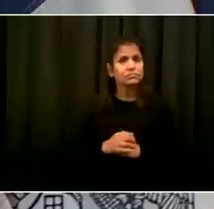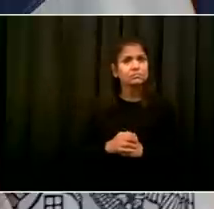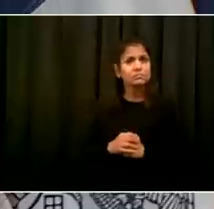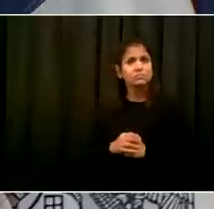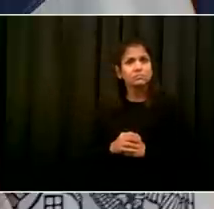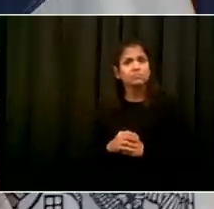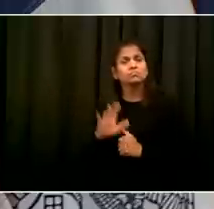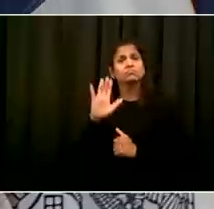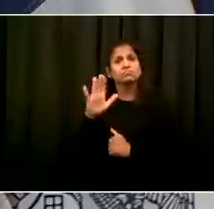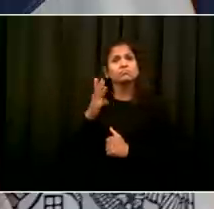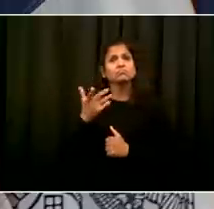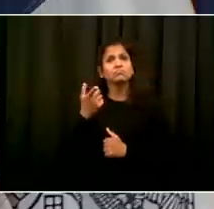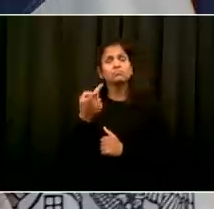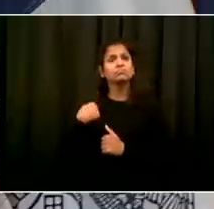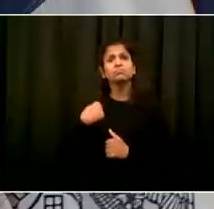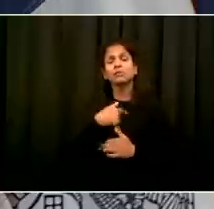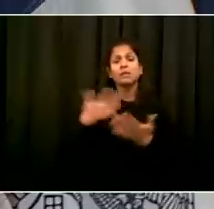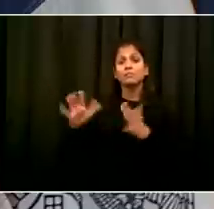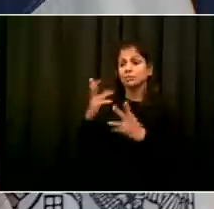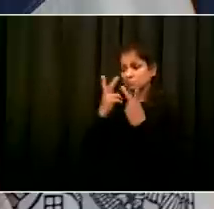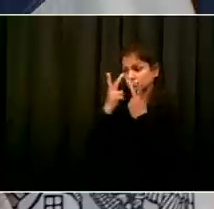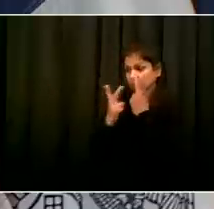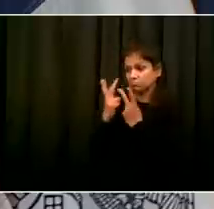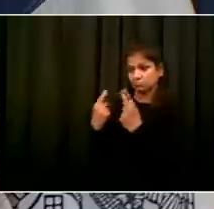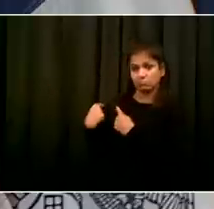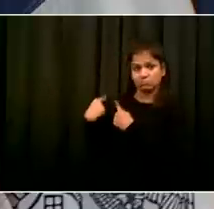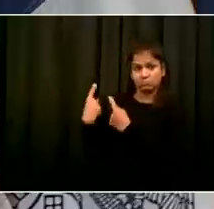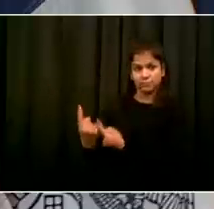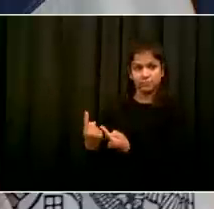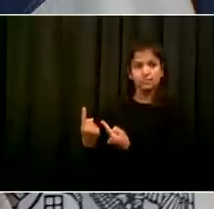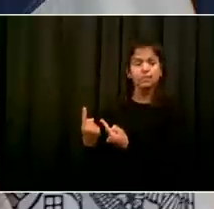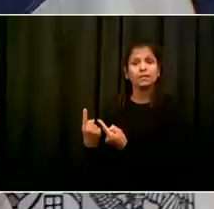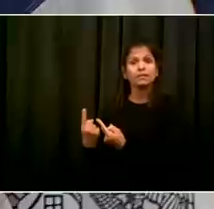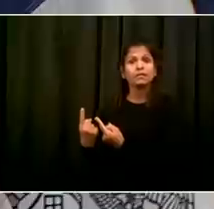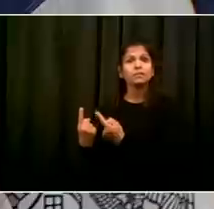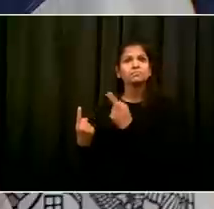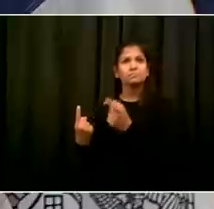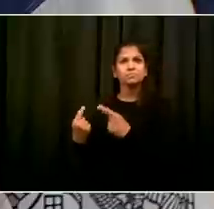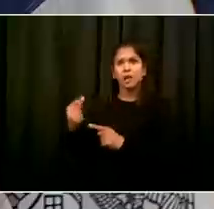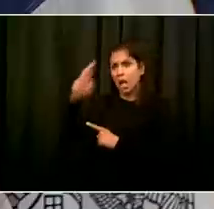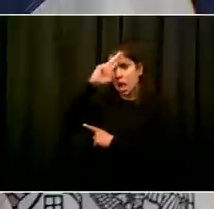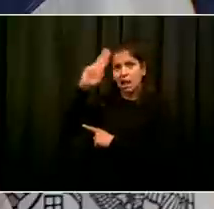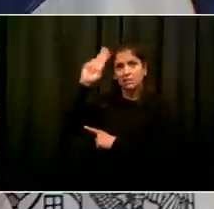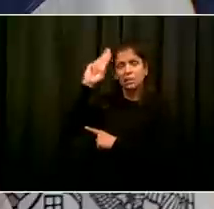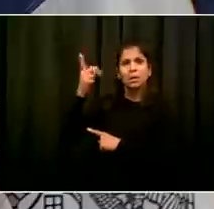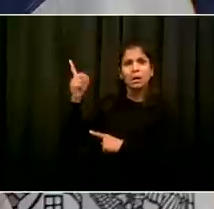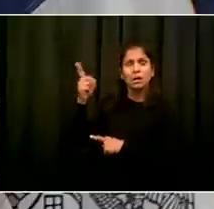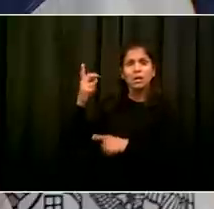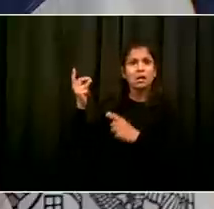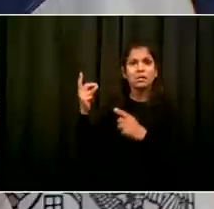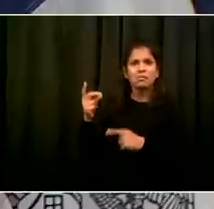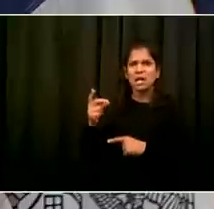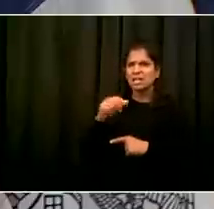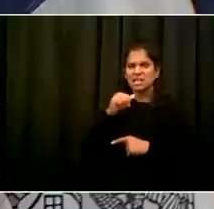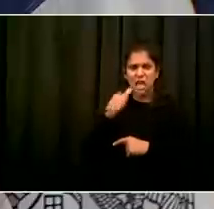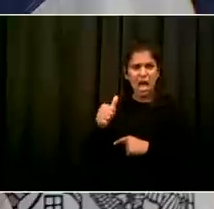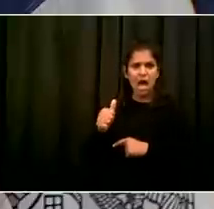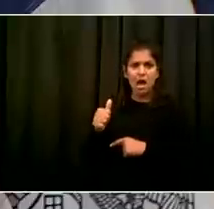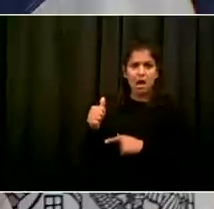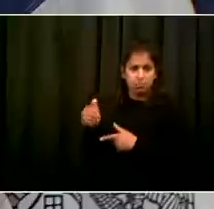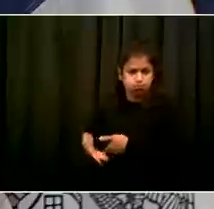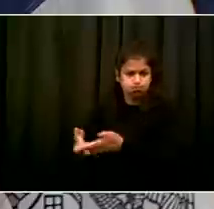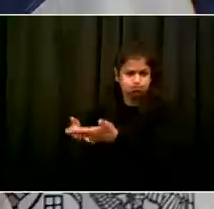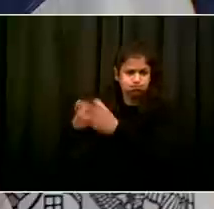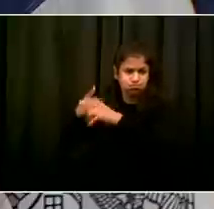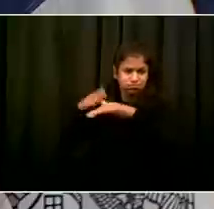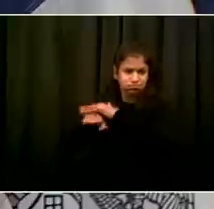our assumptions. What we're seeing so far is actually the number of hospitalizations has not moved much, although the positivity levels for the